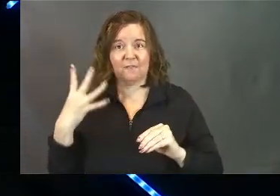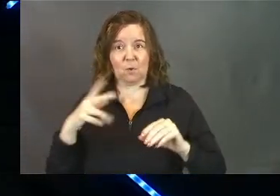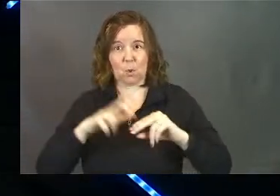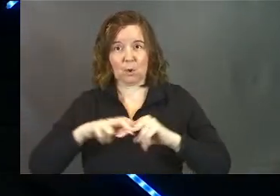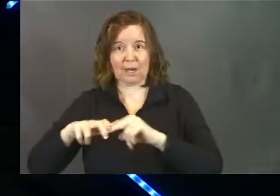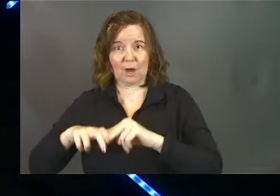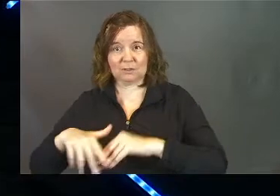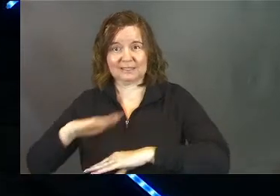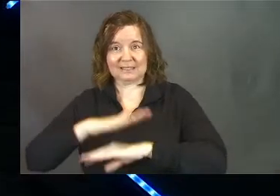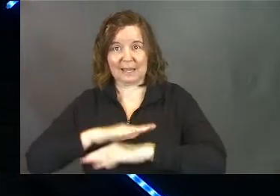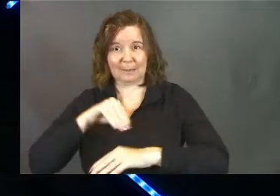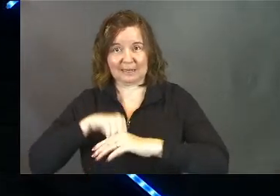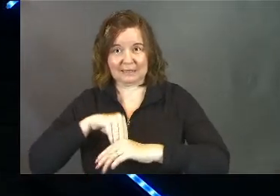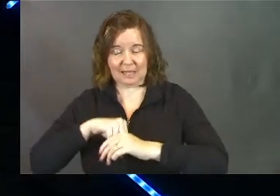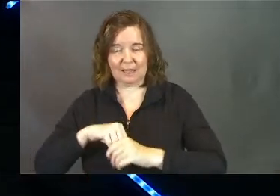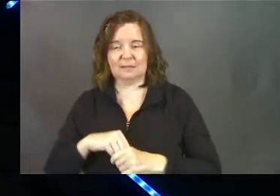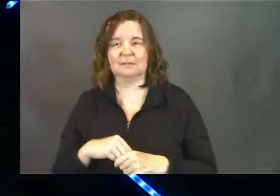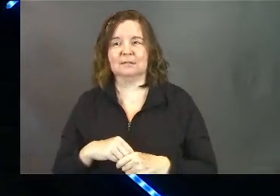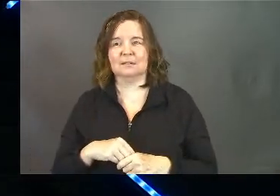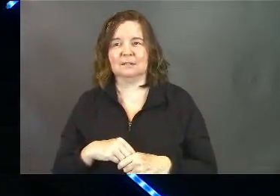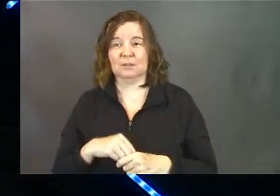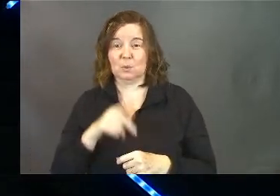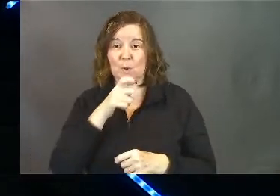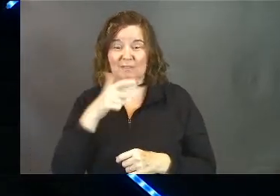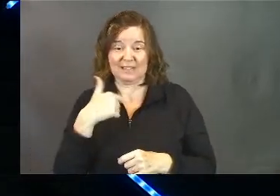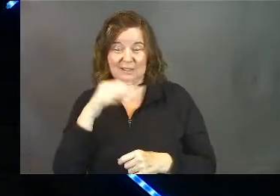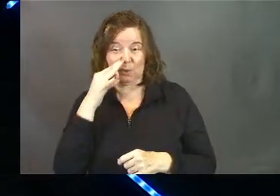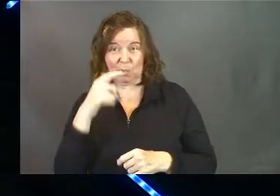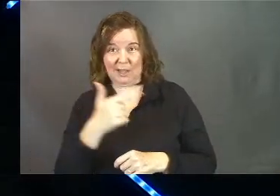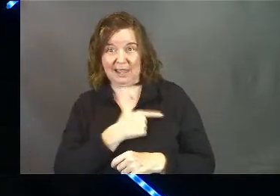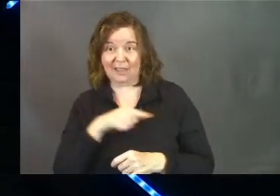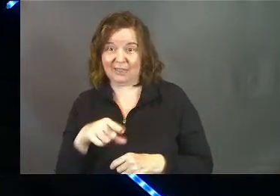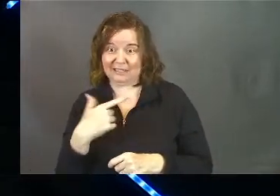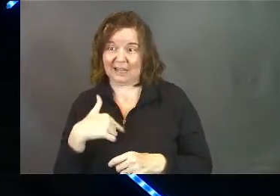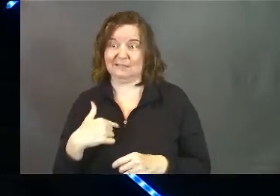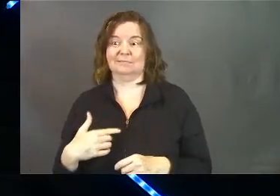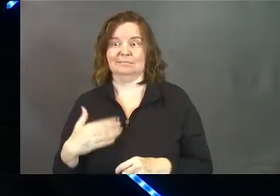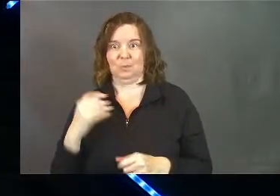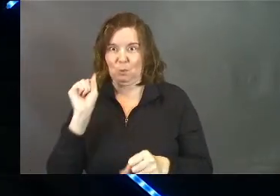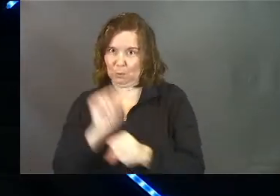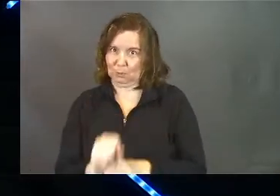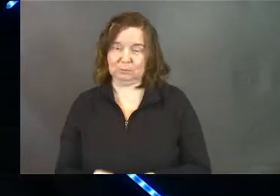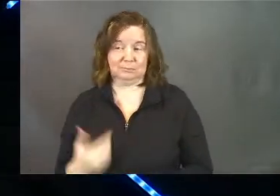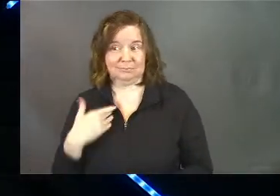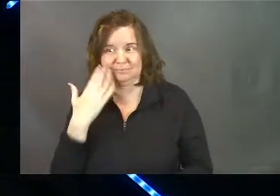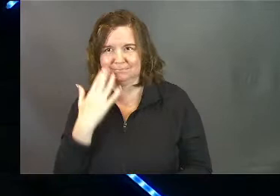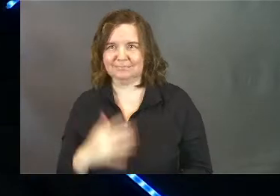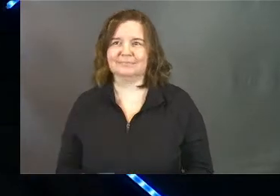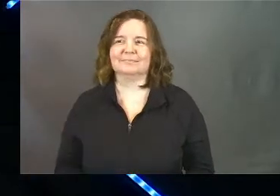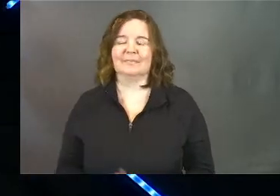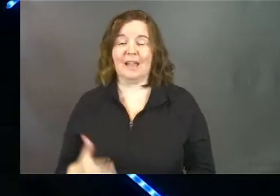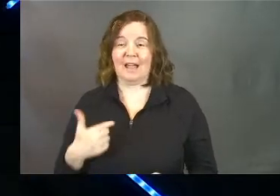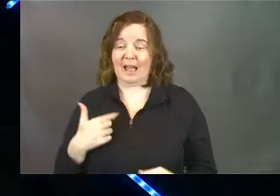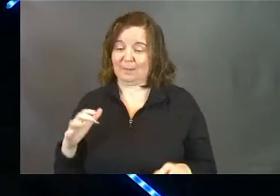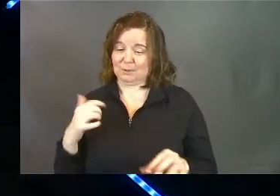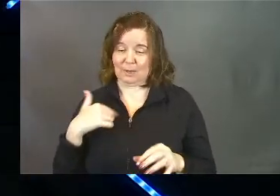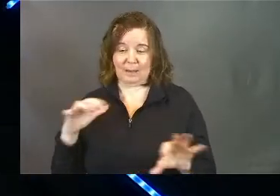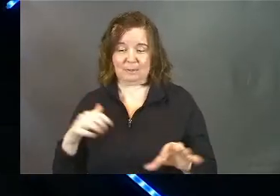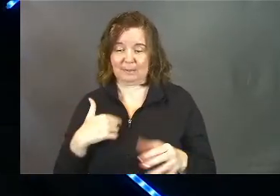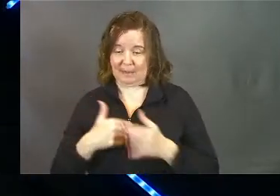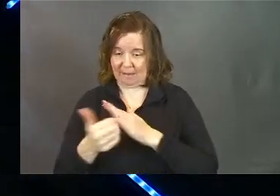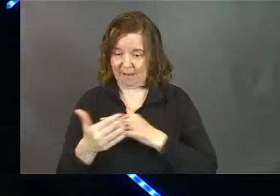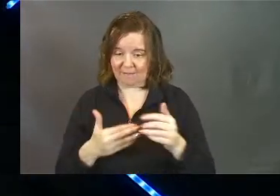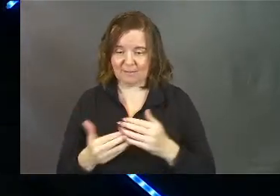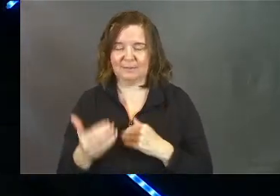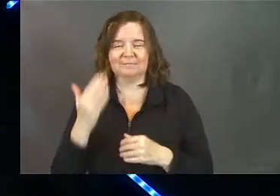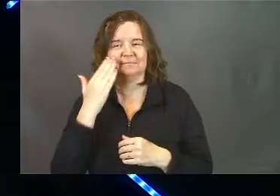couches and a table on the inside, okay? So whoever says stoners are lazy, these guys were about it, you know what I mean? They were like, if I'm gonna do this, I wanna be